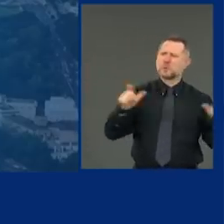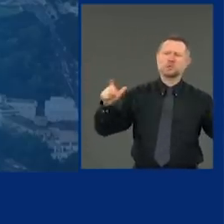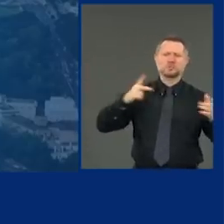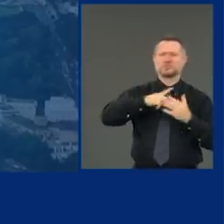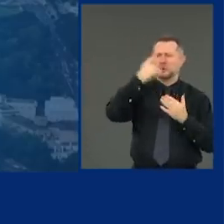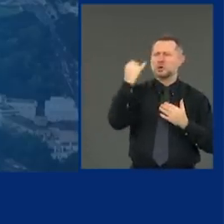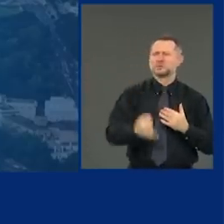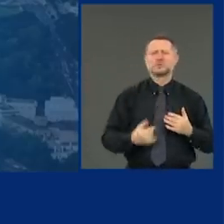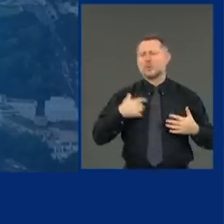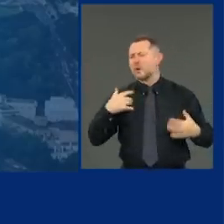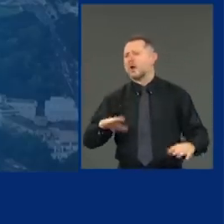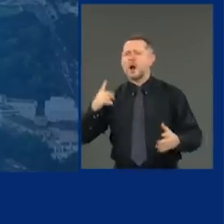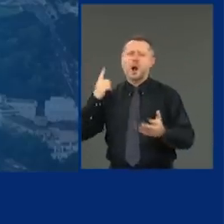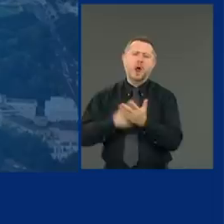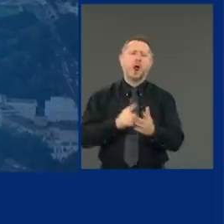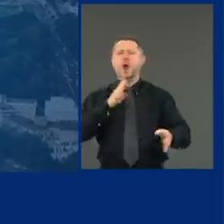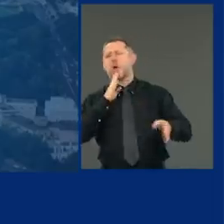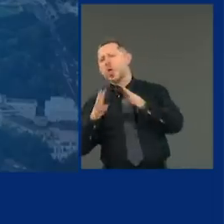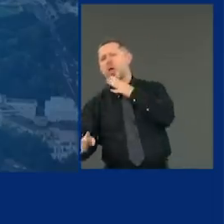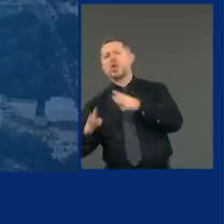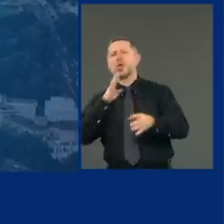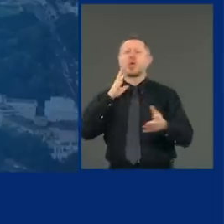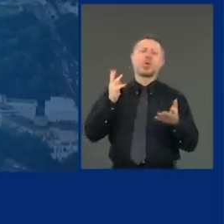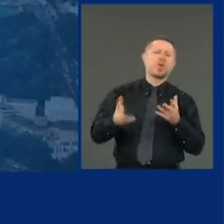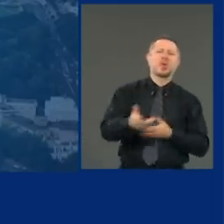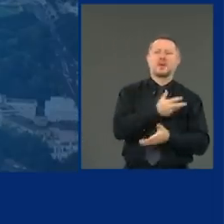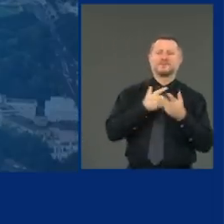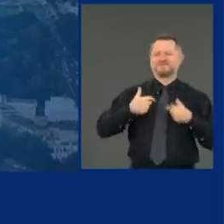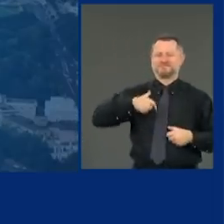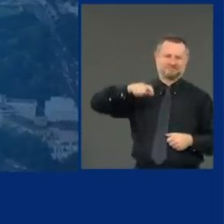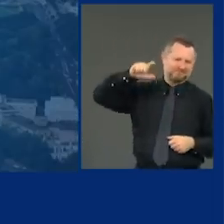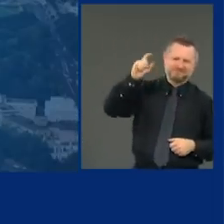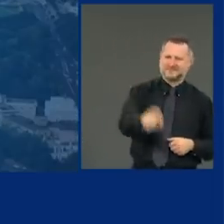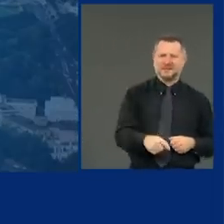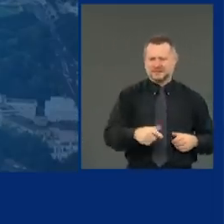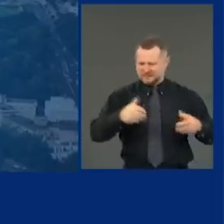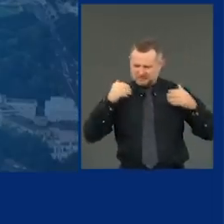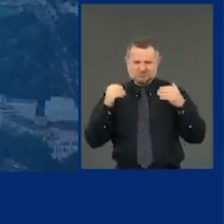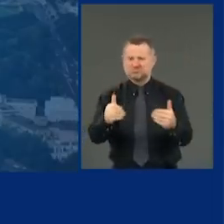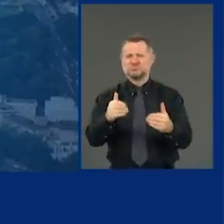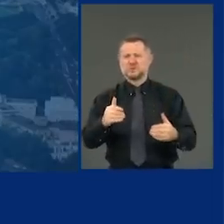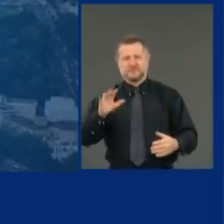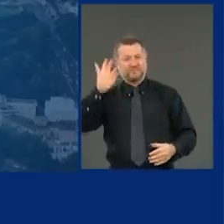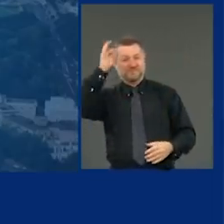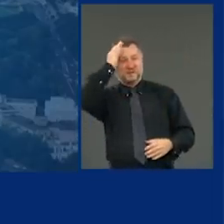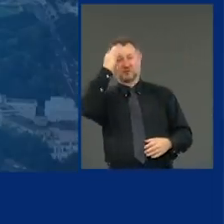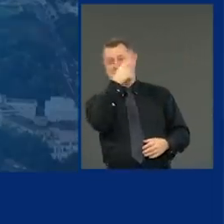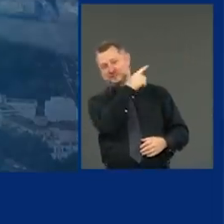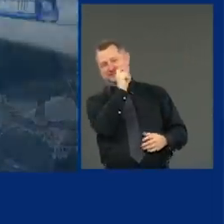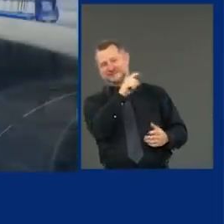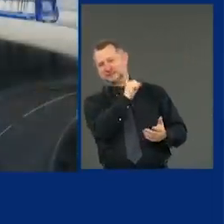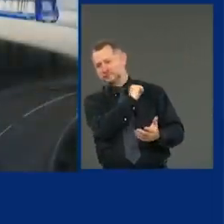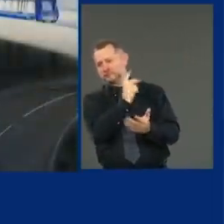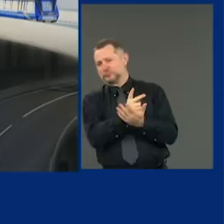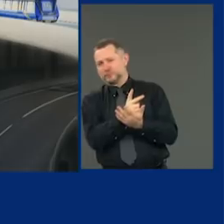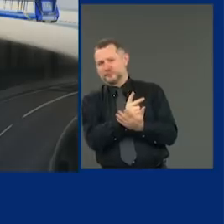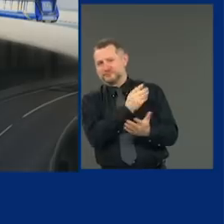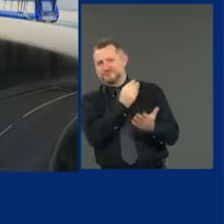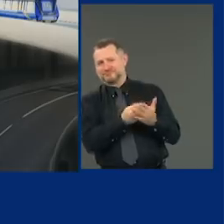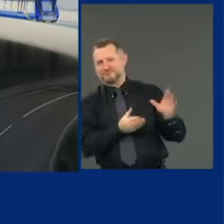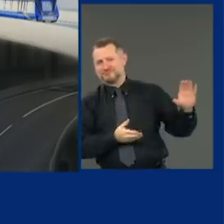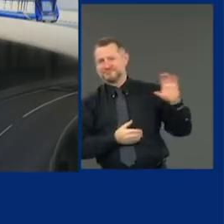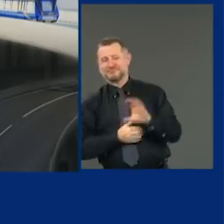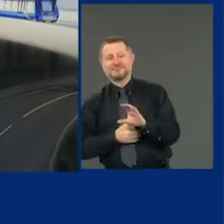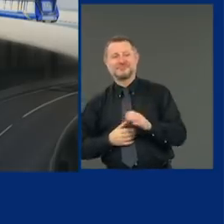talking about, which we have to do, where we need federal help and federal approval.